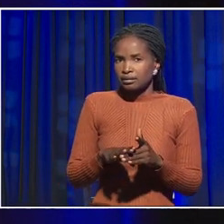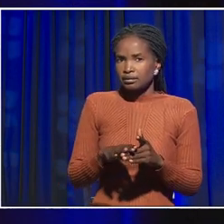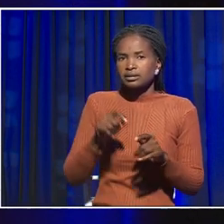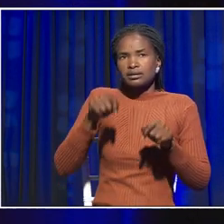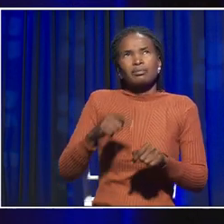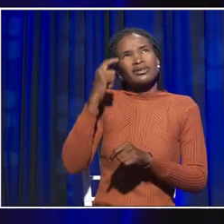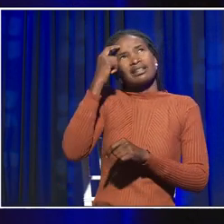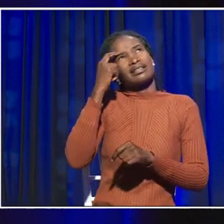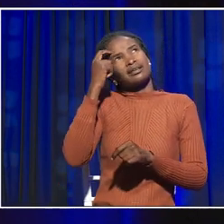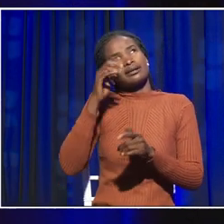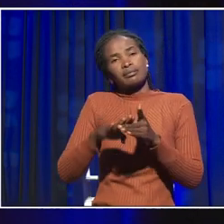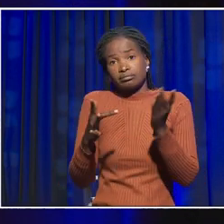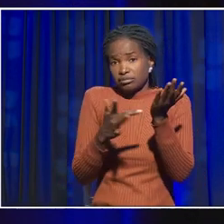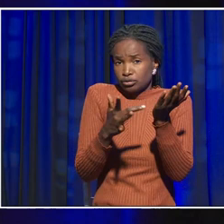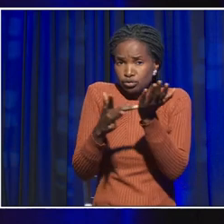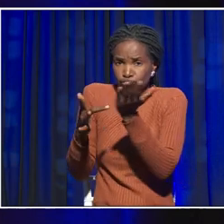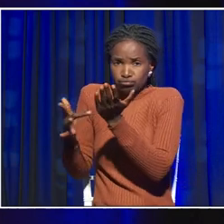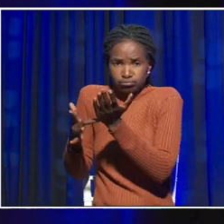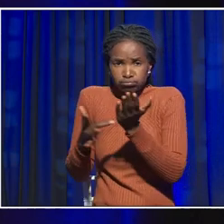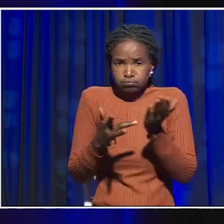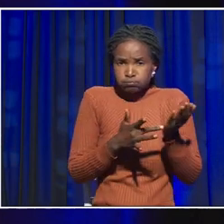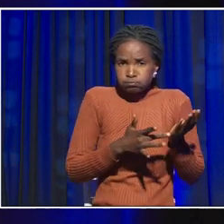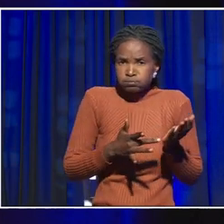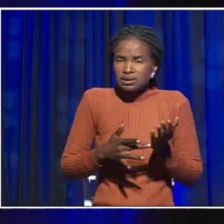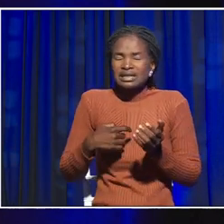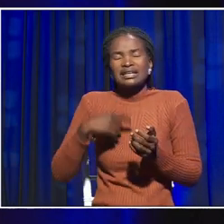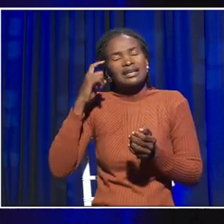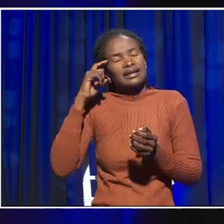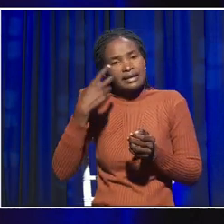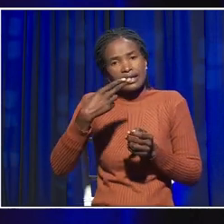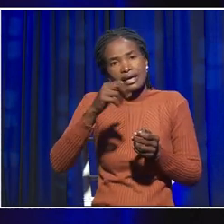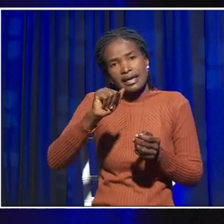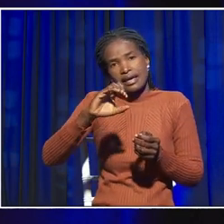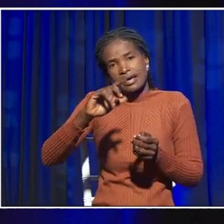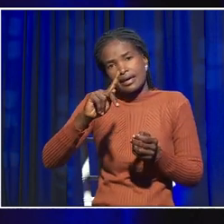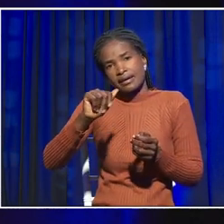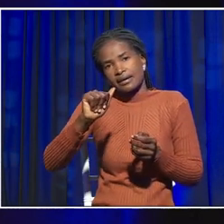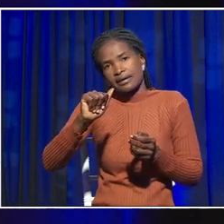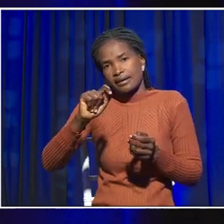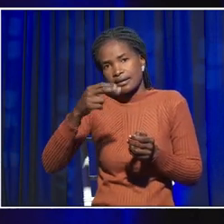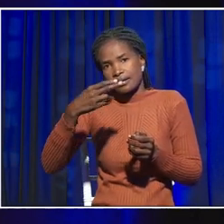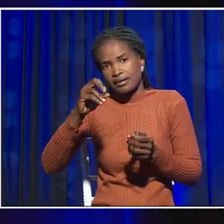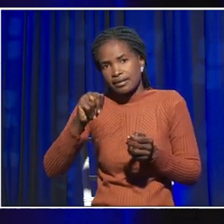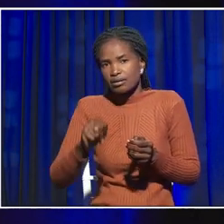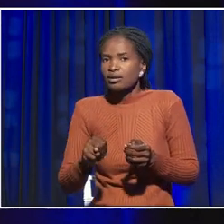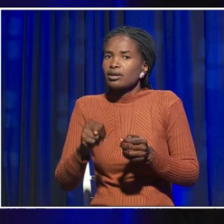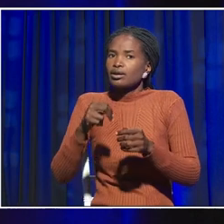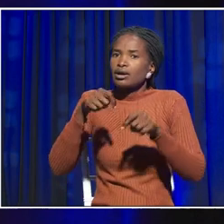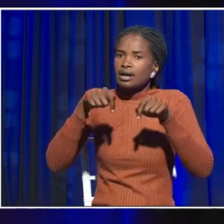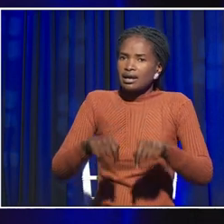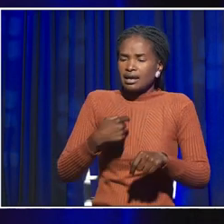had some thinking about this technology here and thought about the hackathon. what are the possibilities.